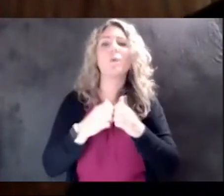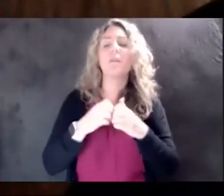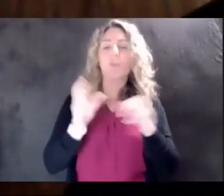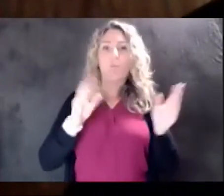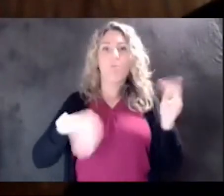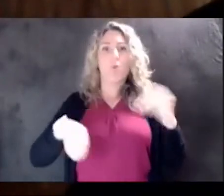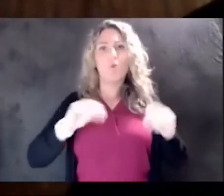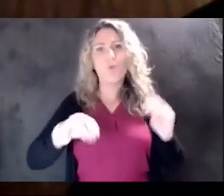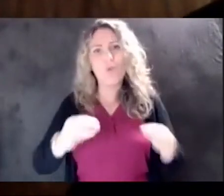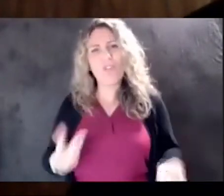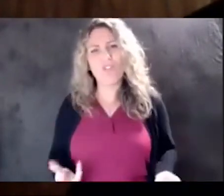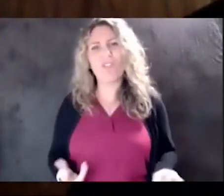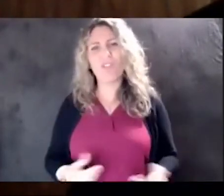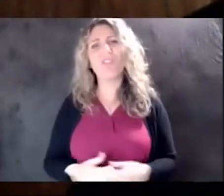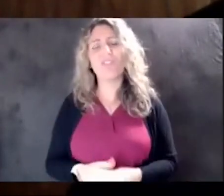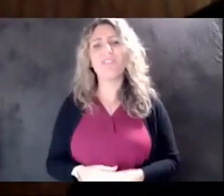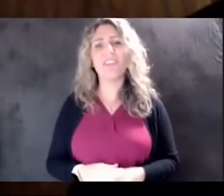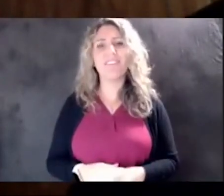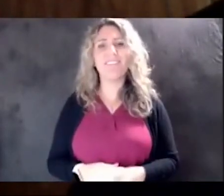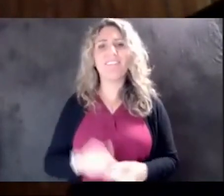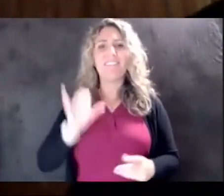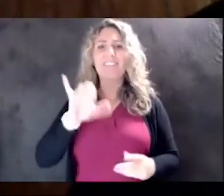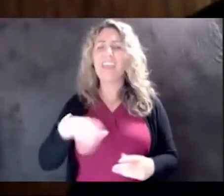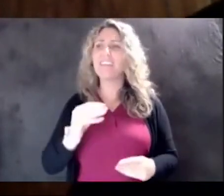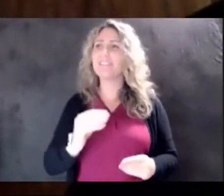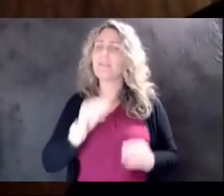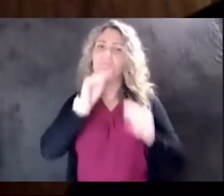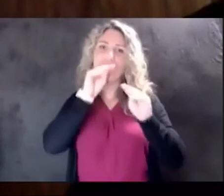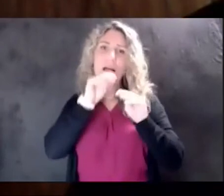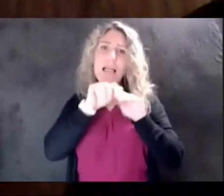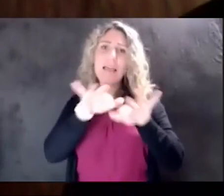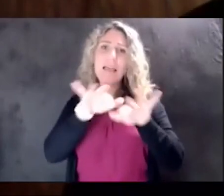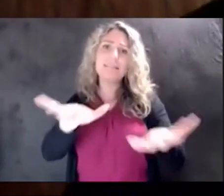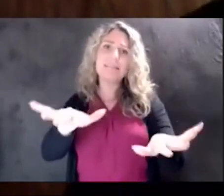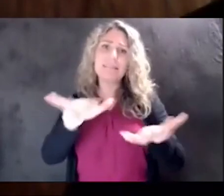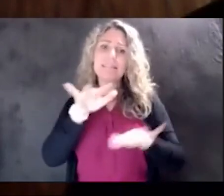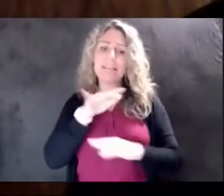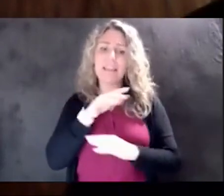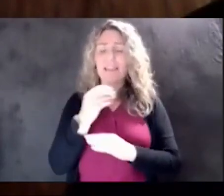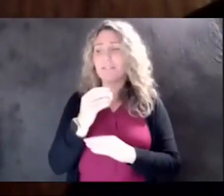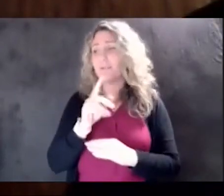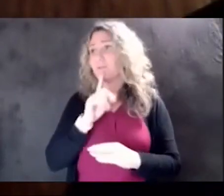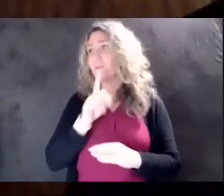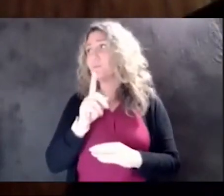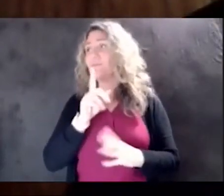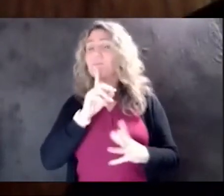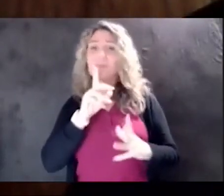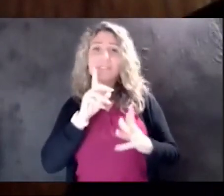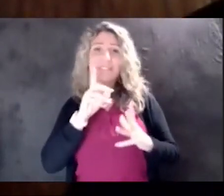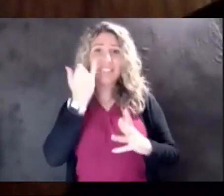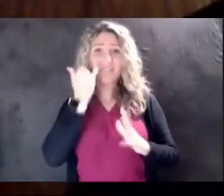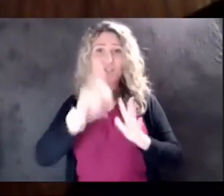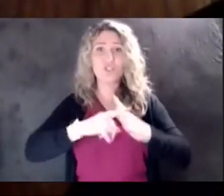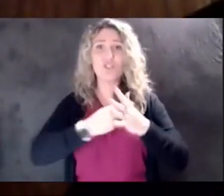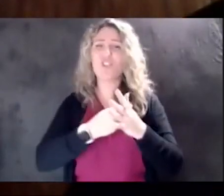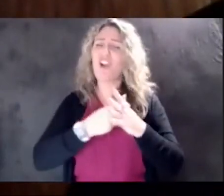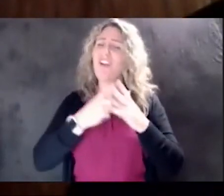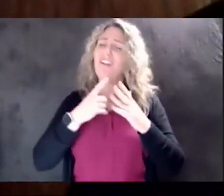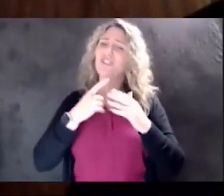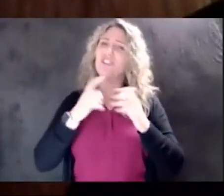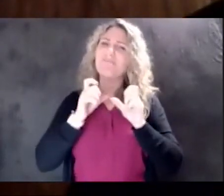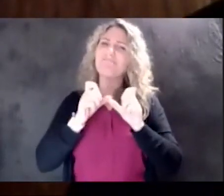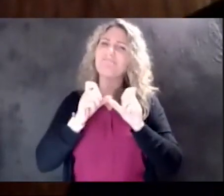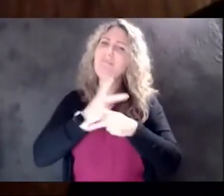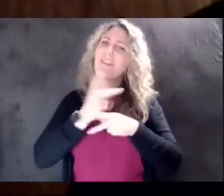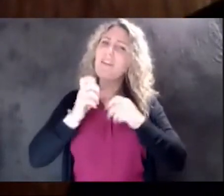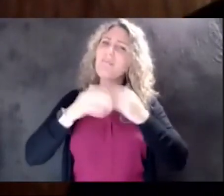So it's a blessing, and I think that if you just start, keep going, it doesn't matter